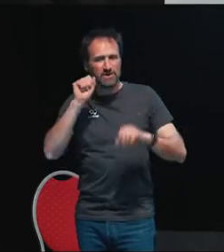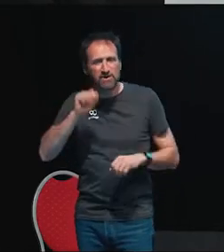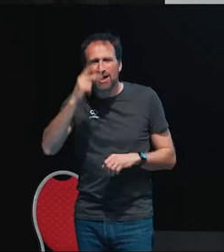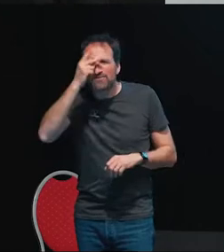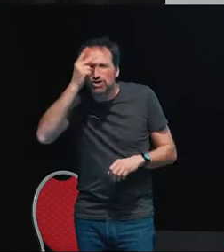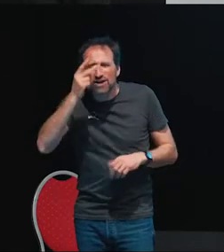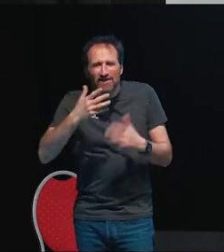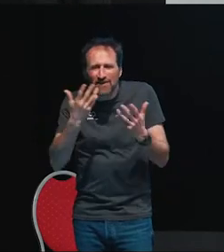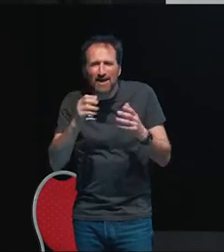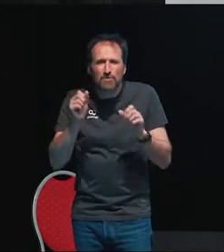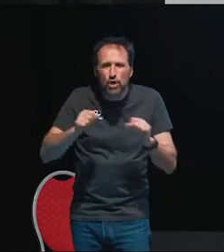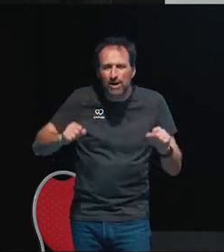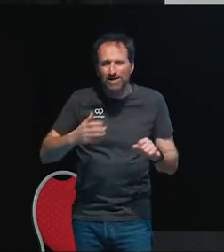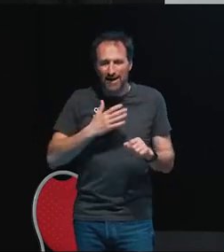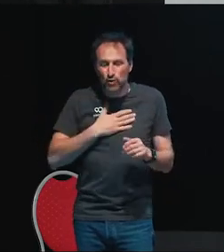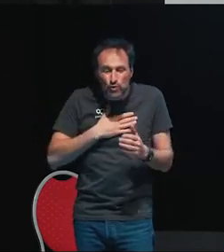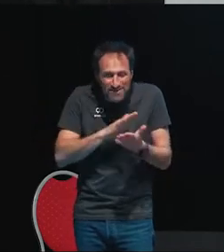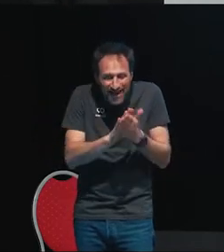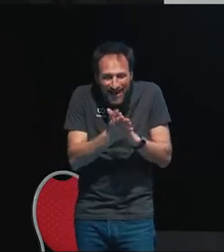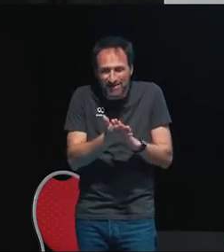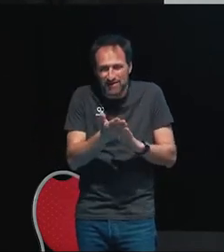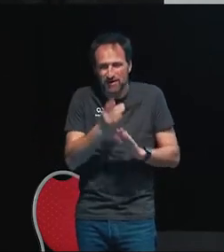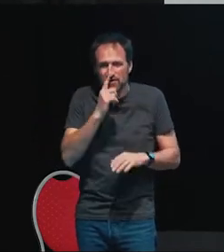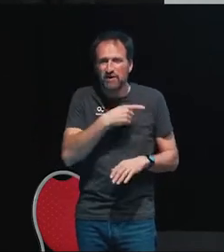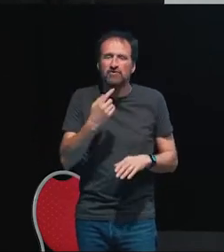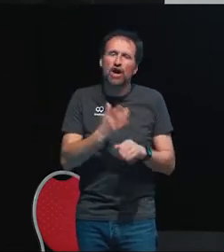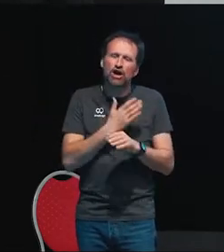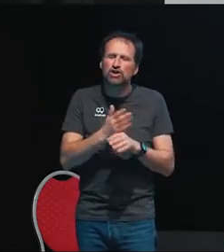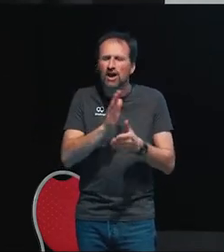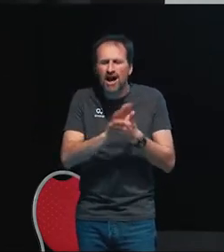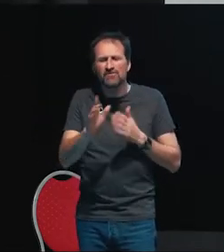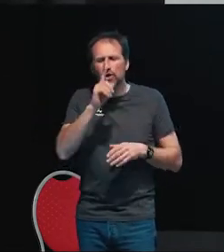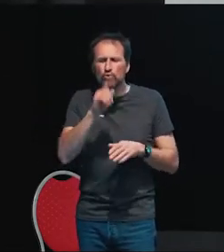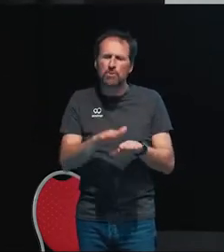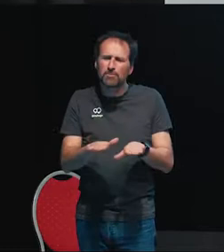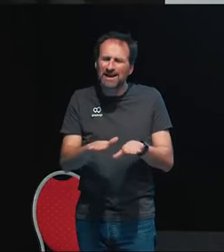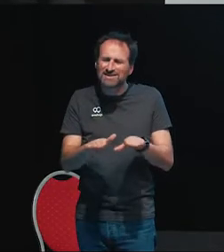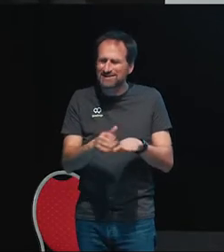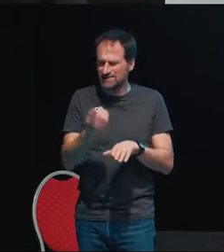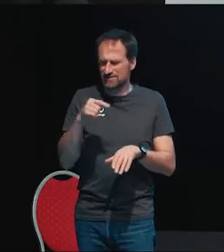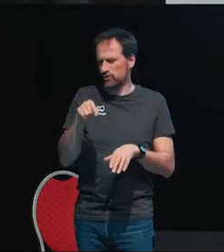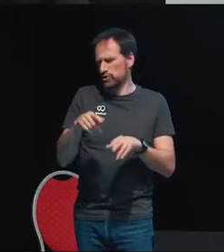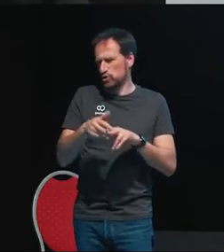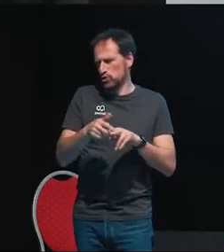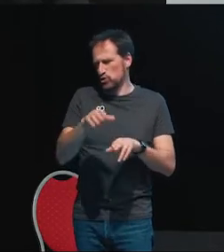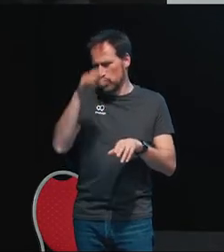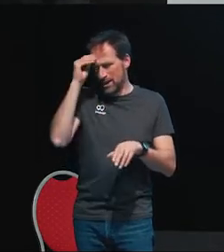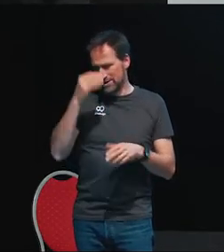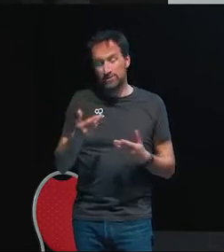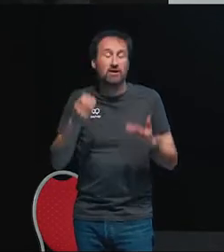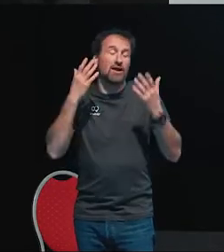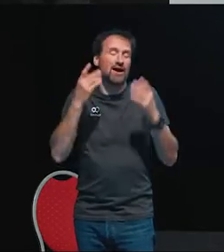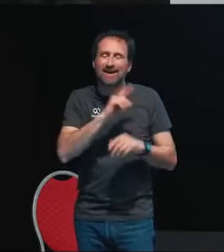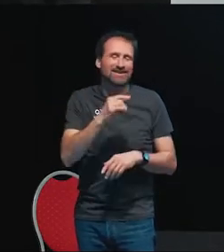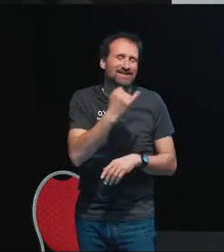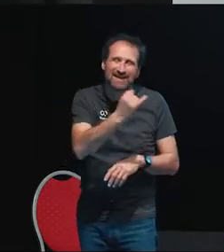be in our hands if we just decided to learn the basics of these tools but maybe not every front-end developer is so